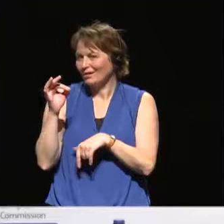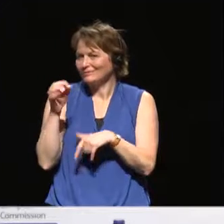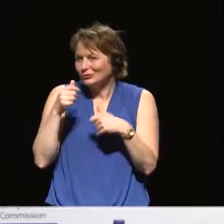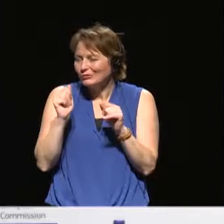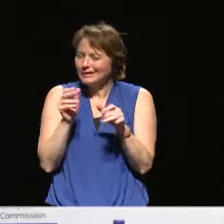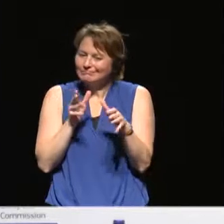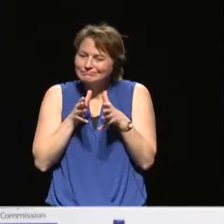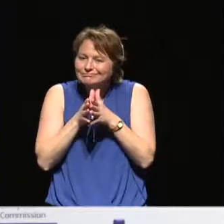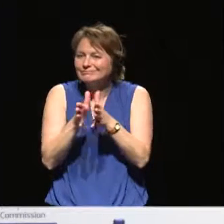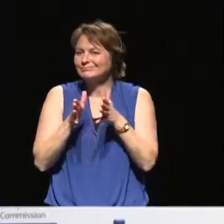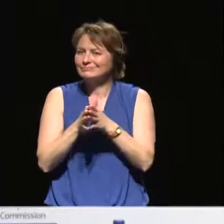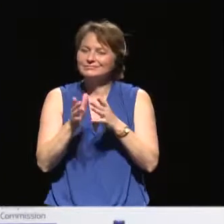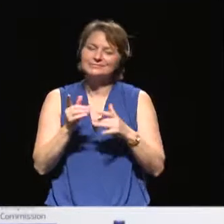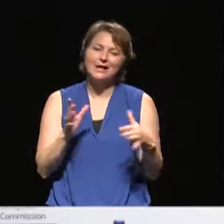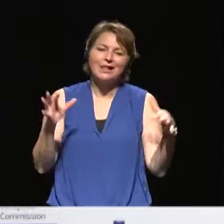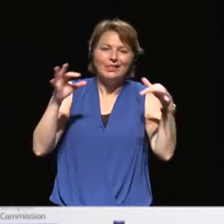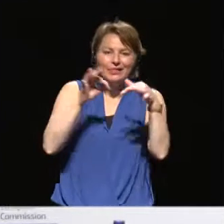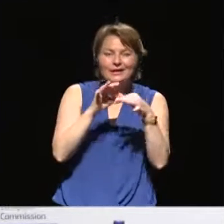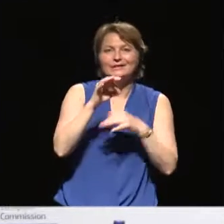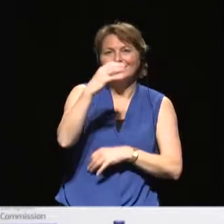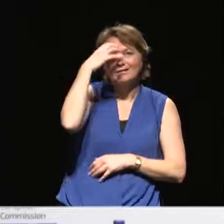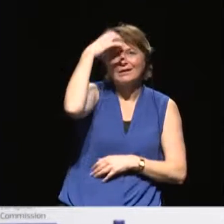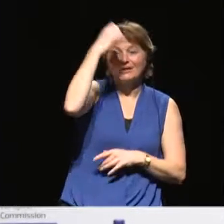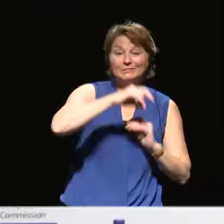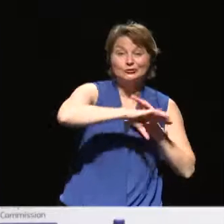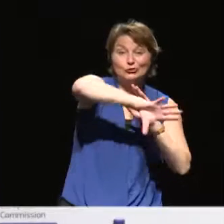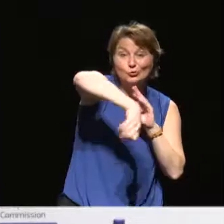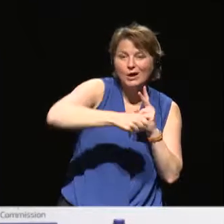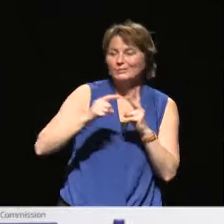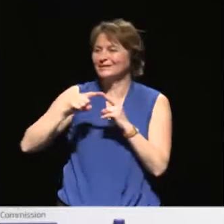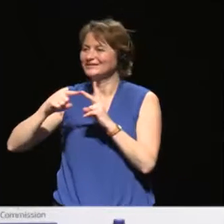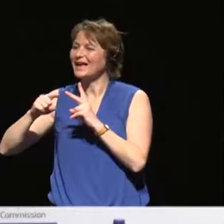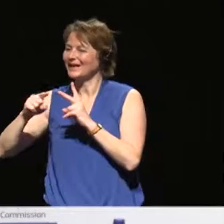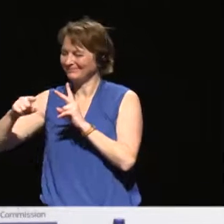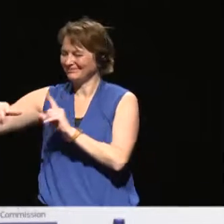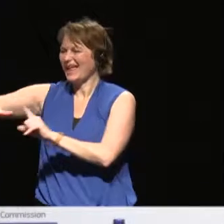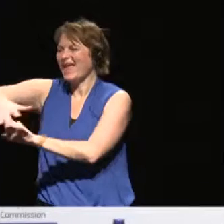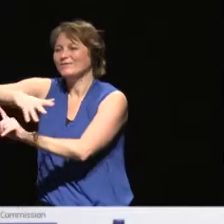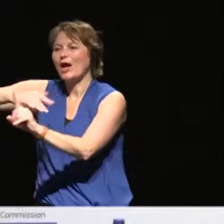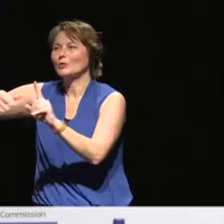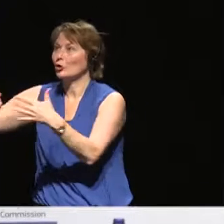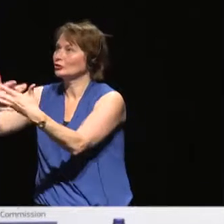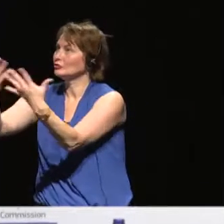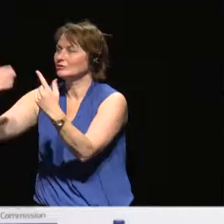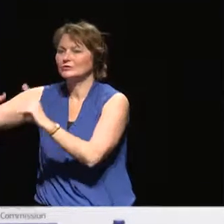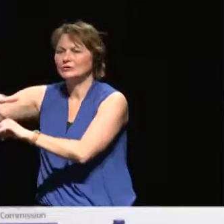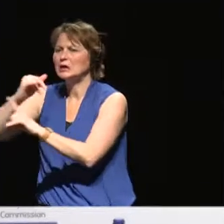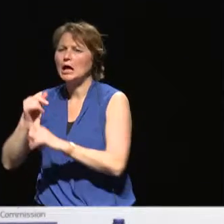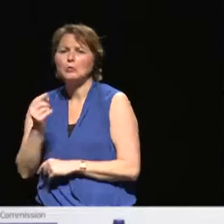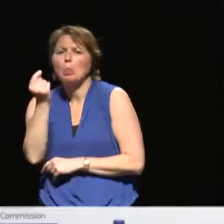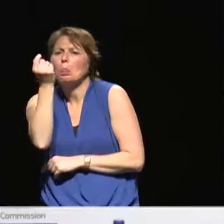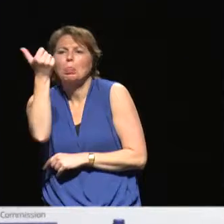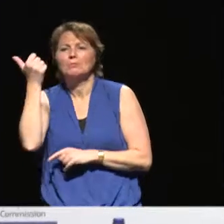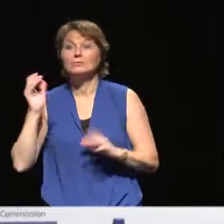link between governance, corruption, and the environment is not a marginal issue. It is, in